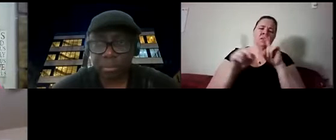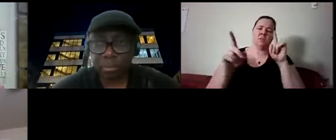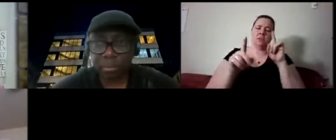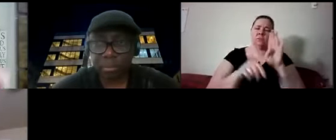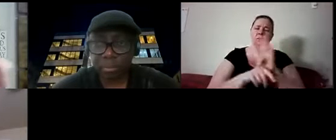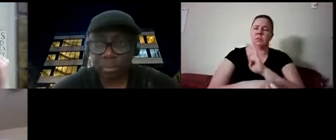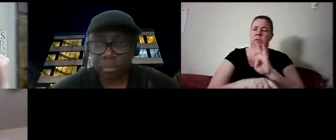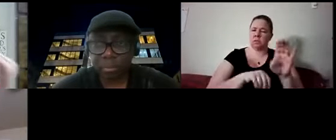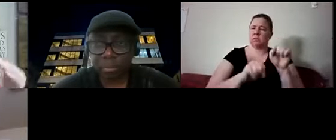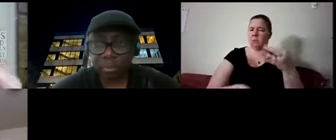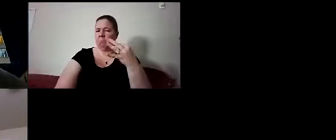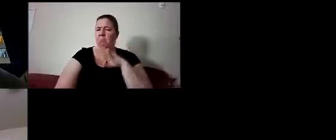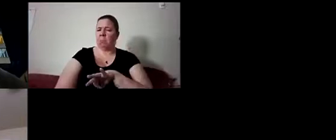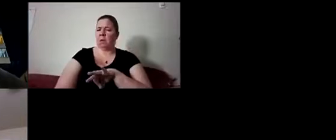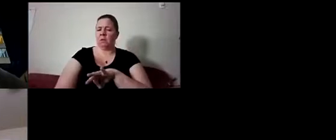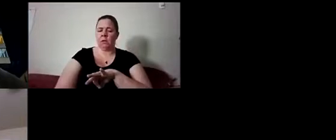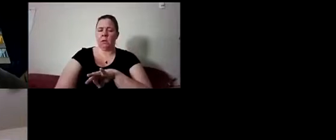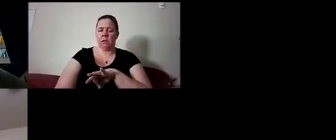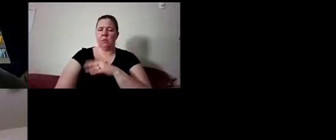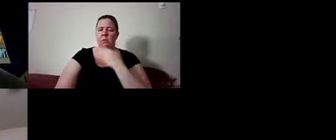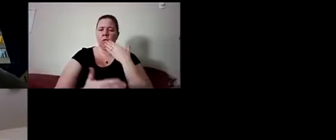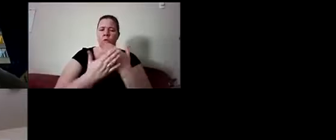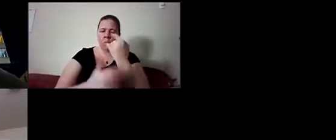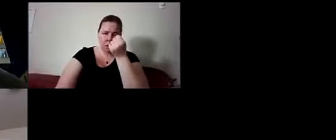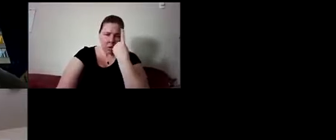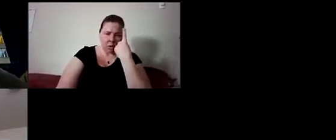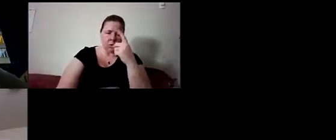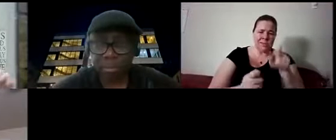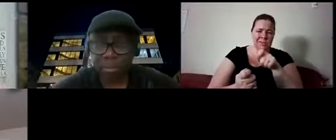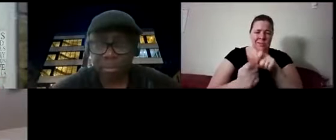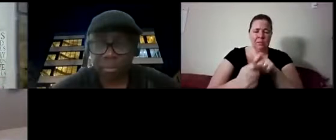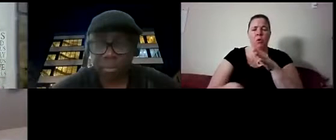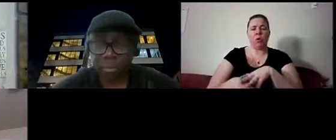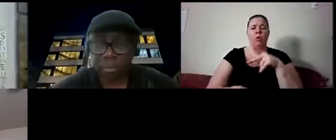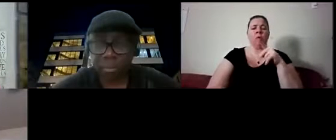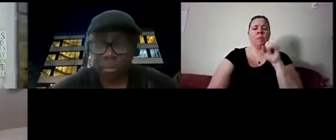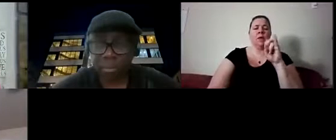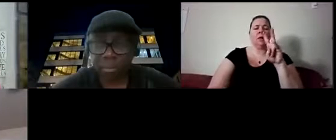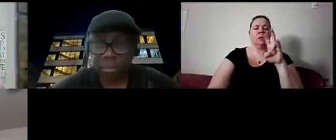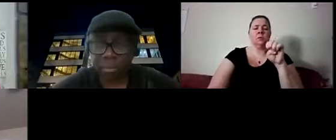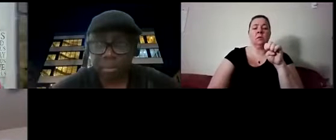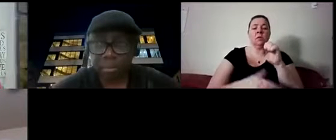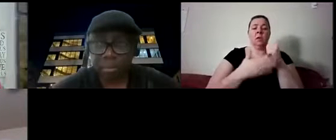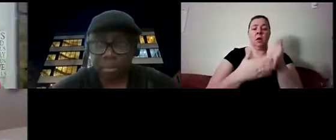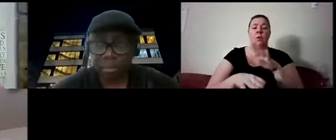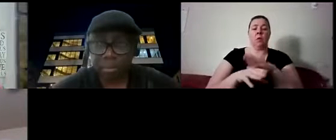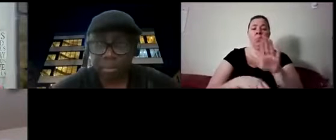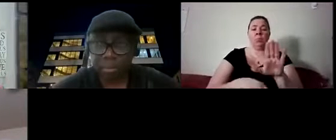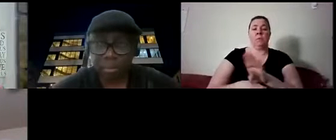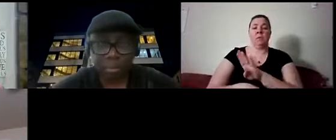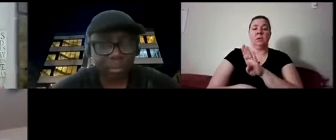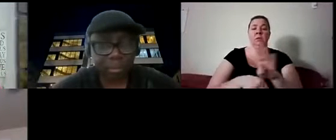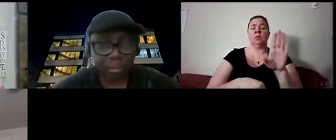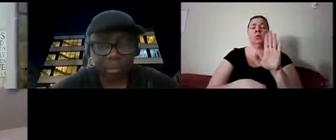businesses that gives you a very good understanding of exactly how Onpassive will help your business and especially your real